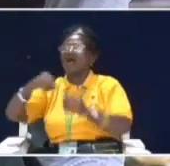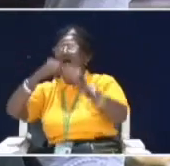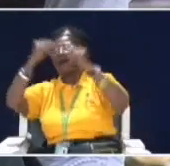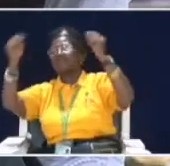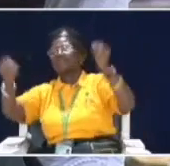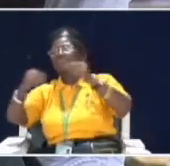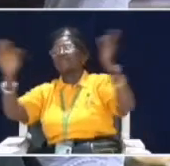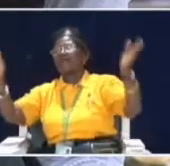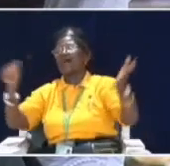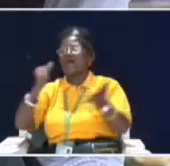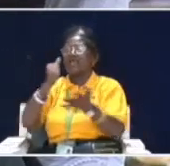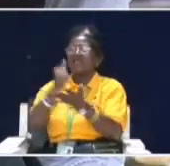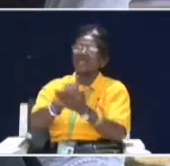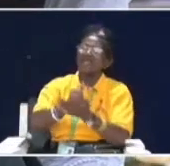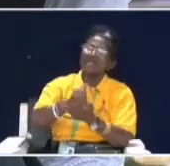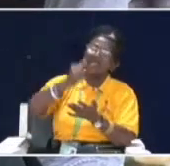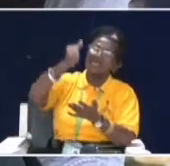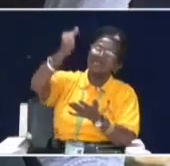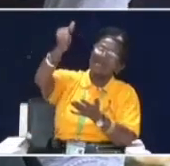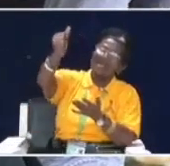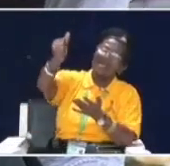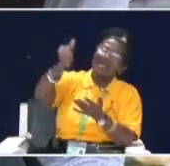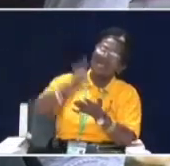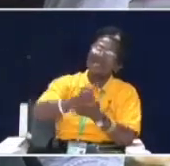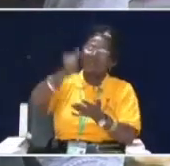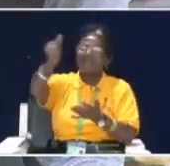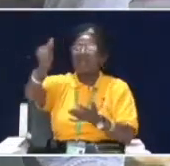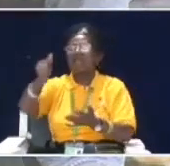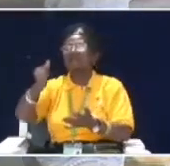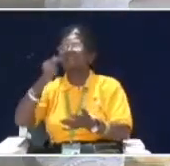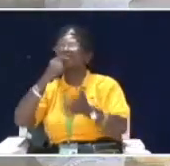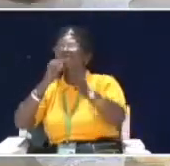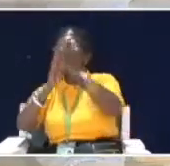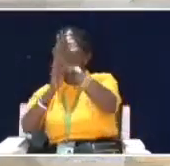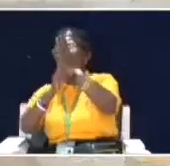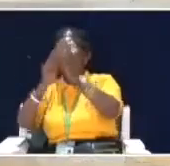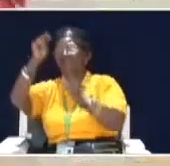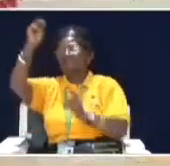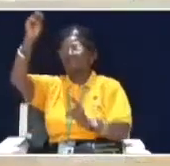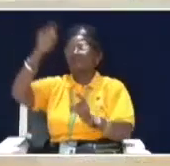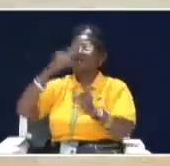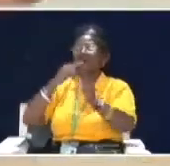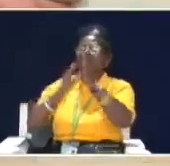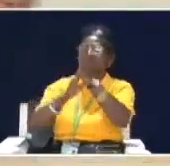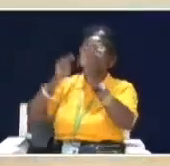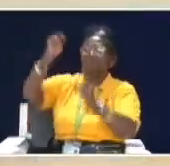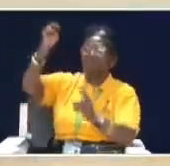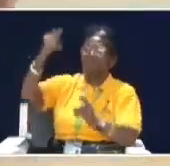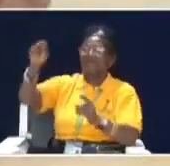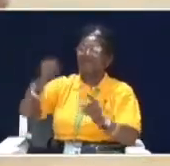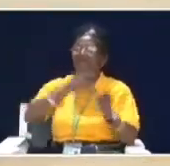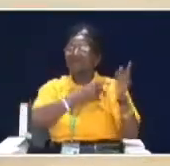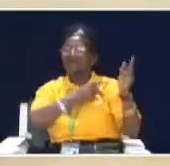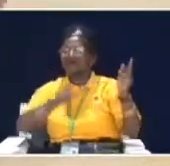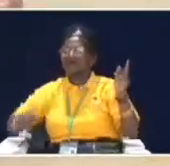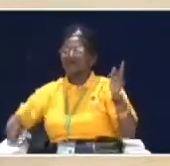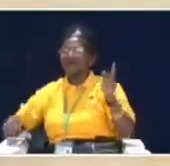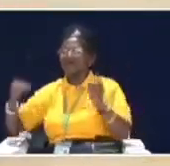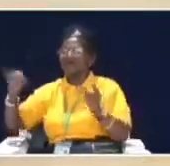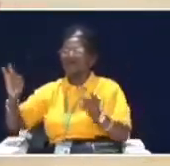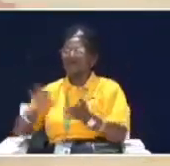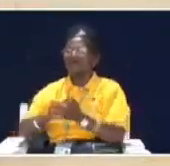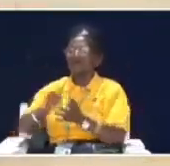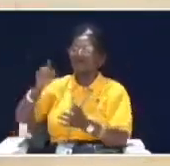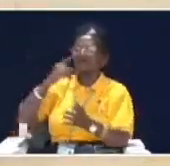Jehovah, hallelujah, amen, amen. Praise him, praise him, the King of